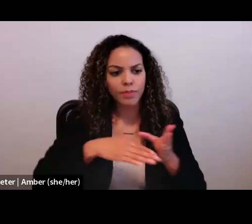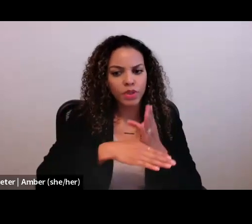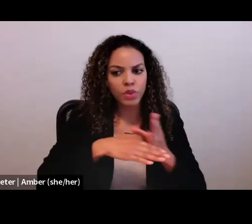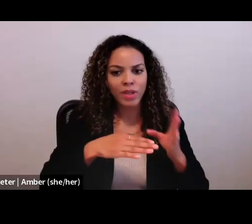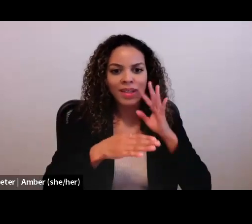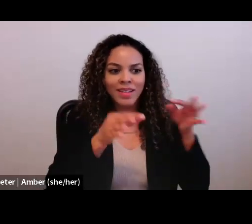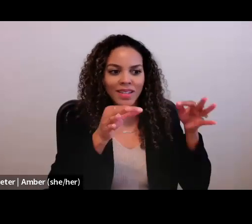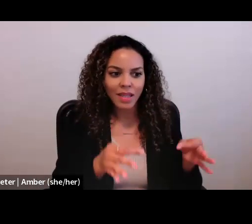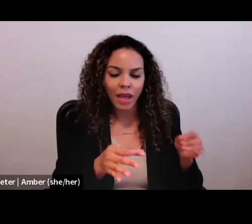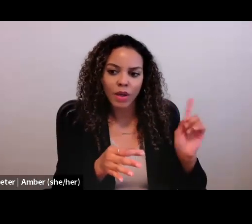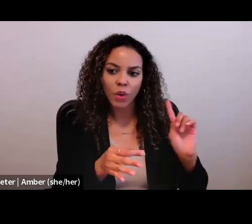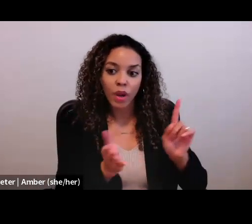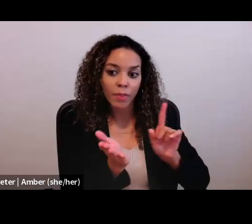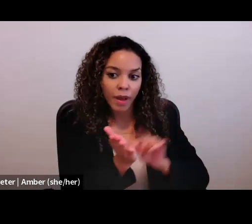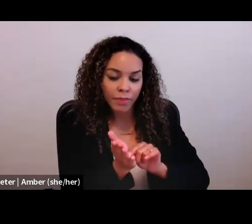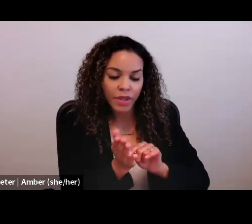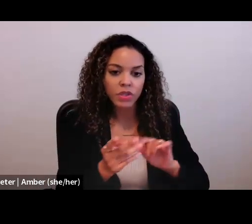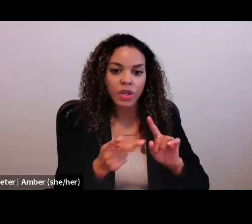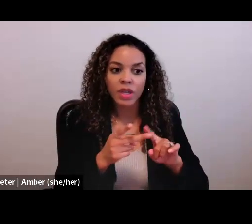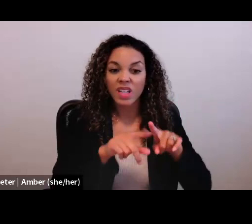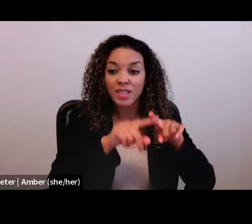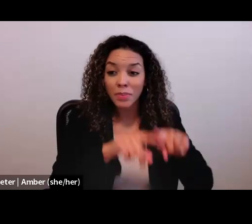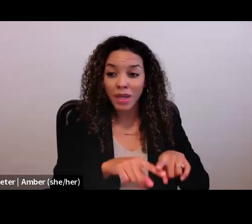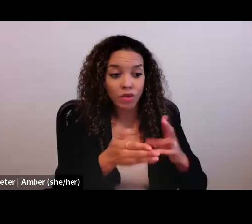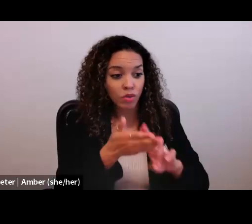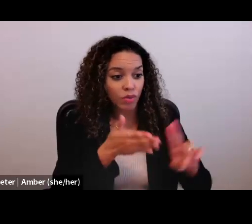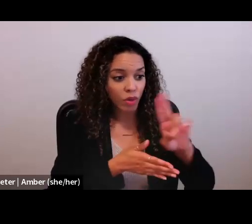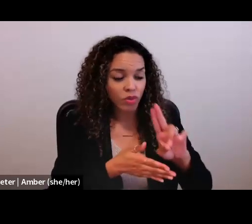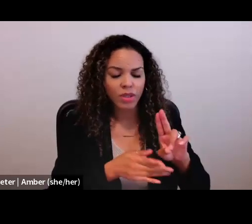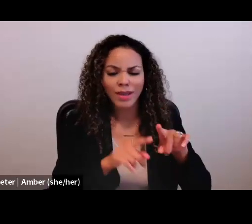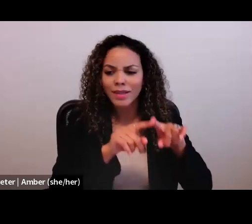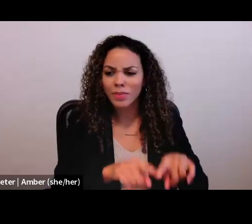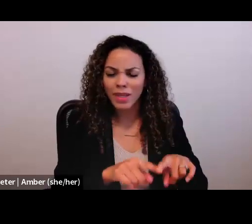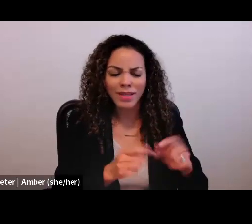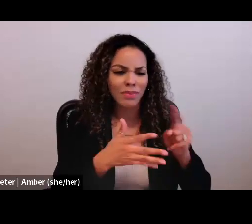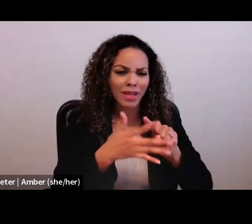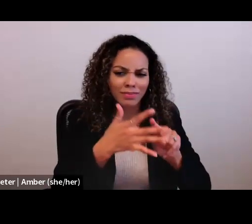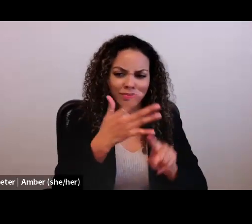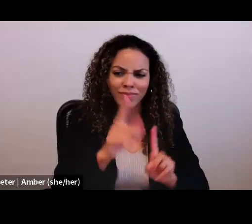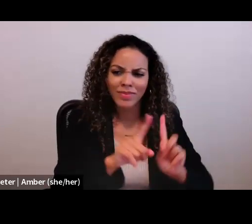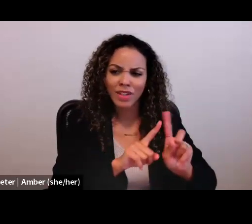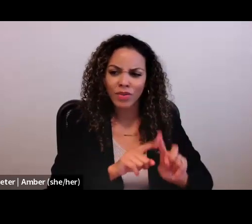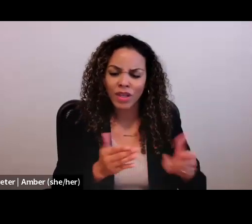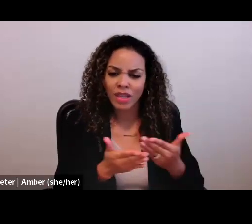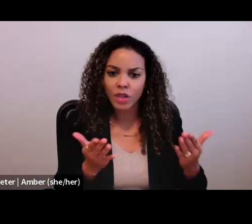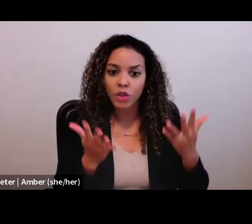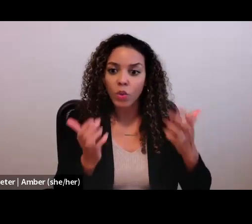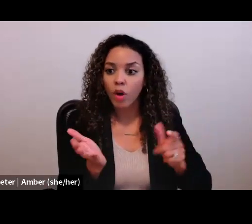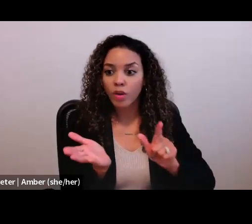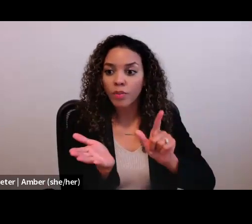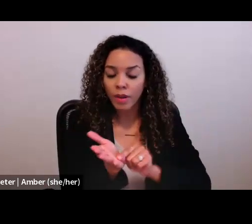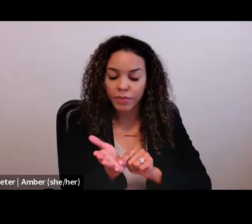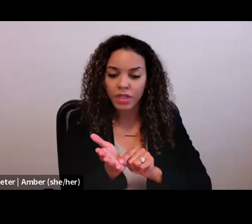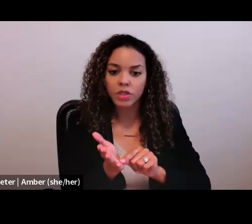deciding where you publish, depending on your university, depending on tenure, depending on a number of factors. You want to publish